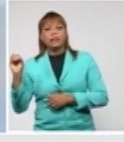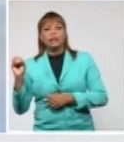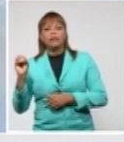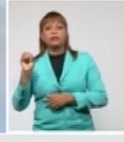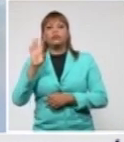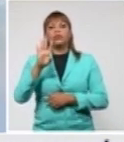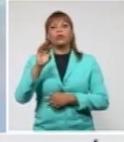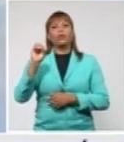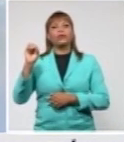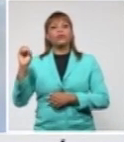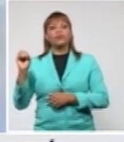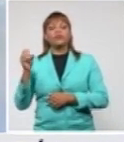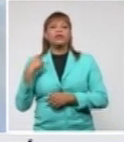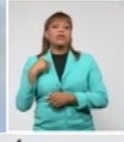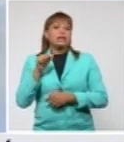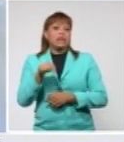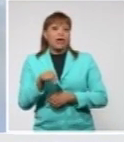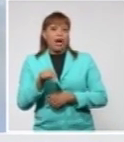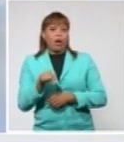Yesterday, we processed